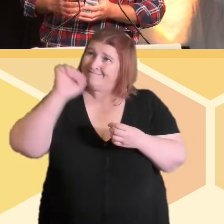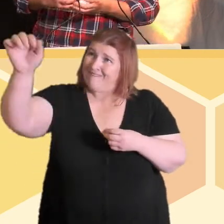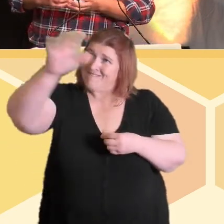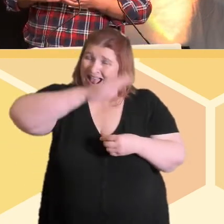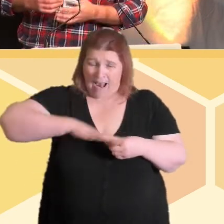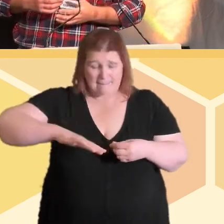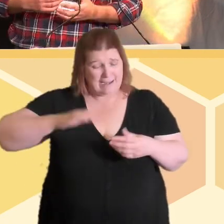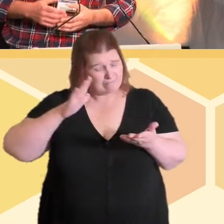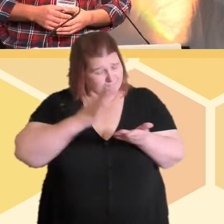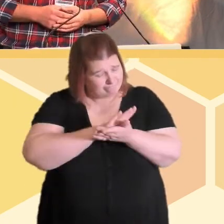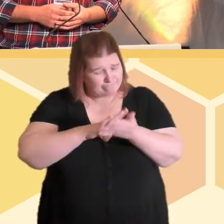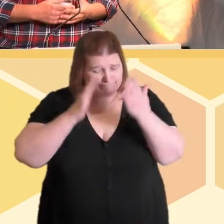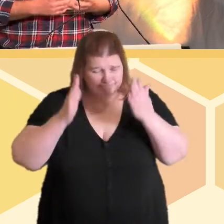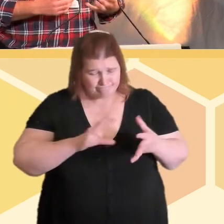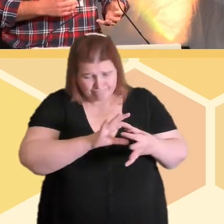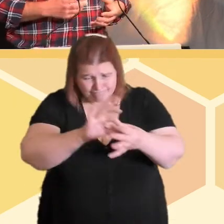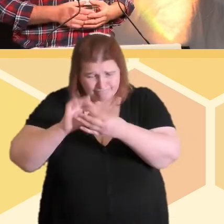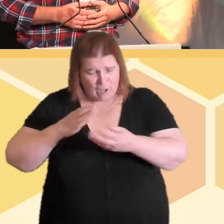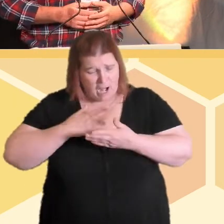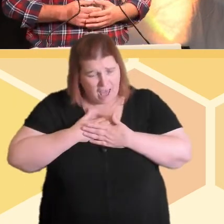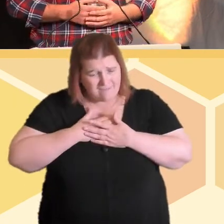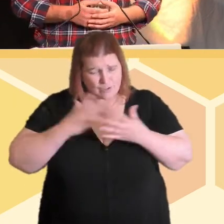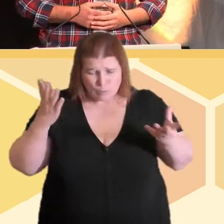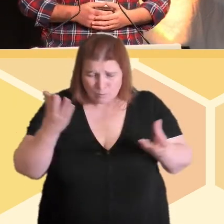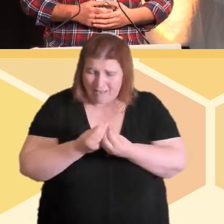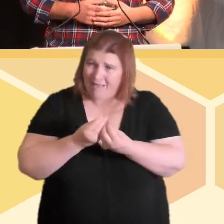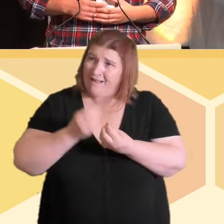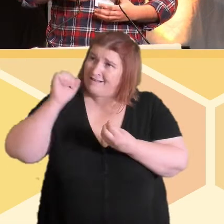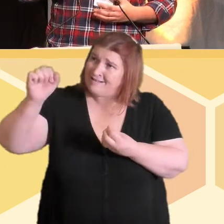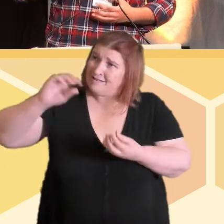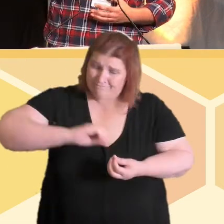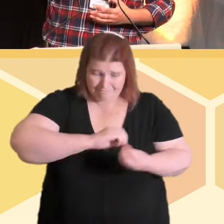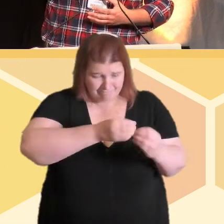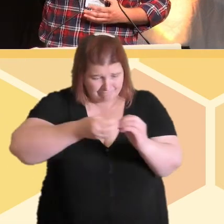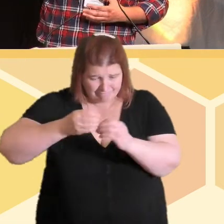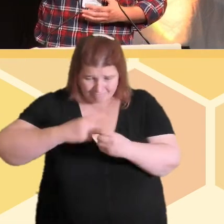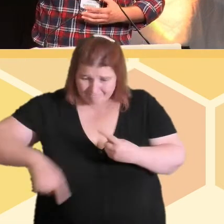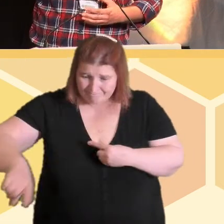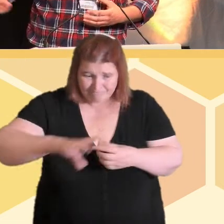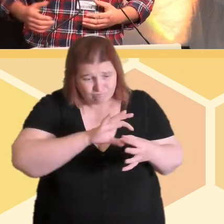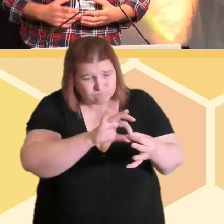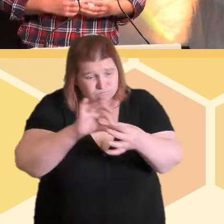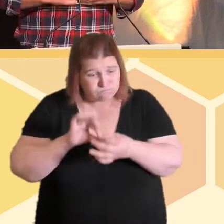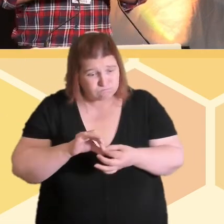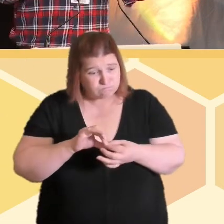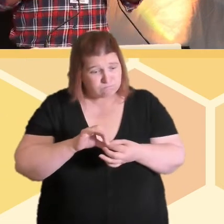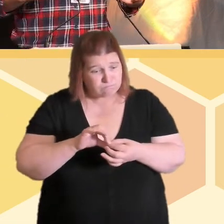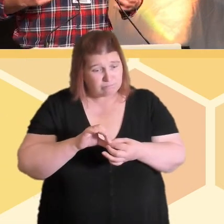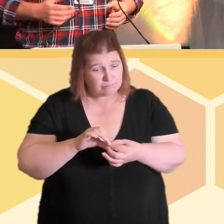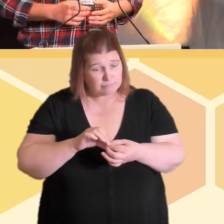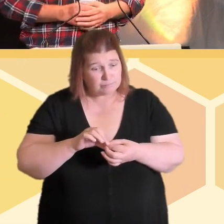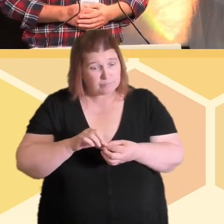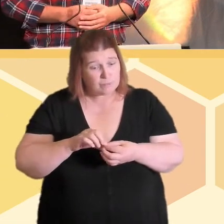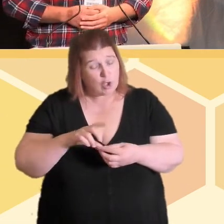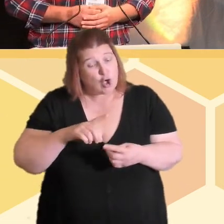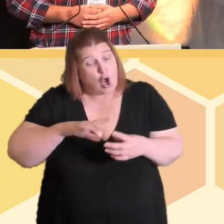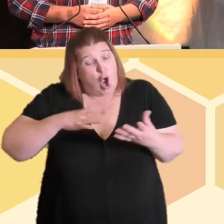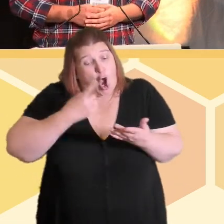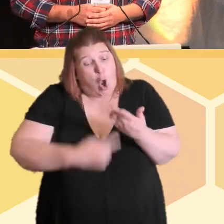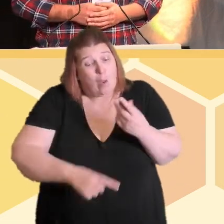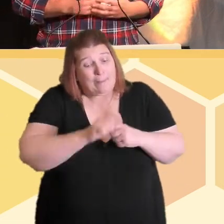to love that which God created and reconciles to himself, which includes not just humanity, but all